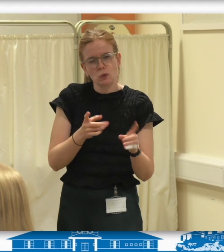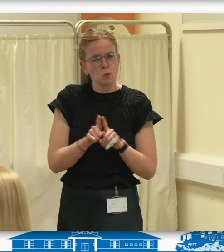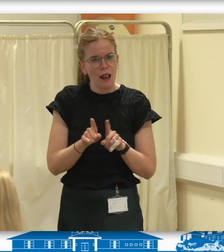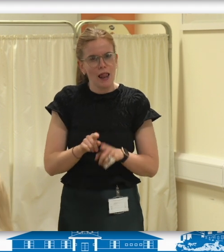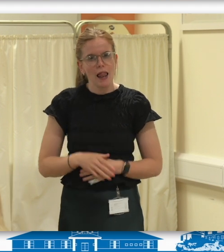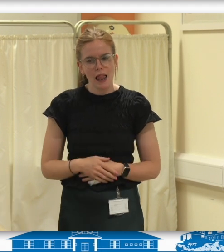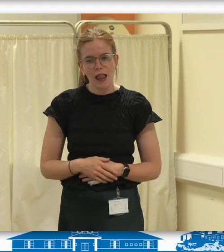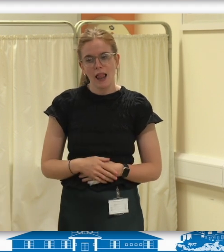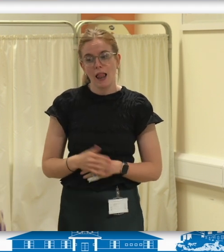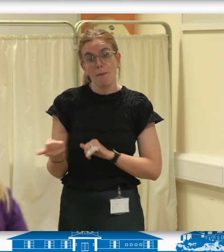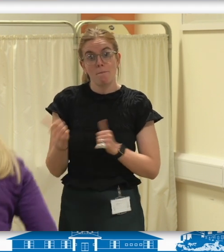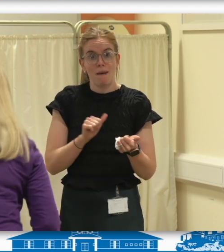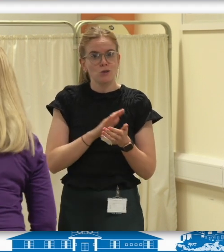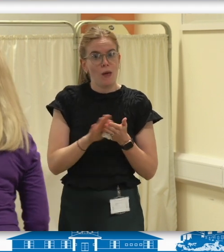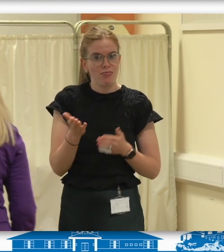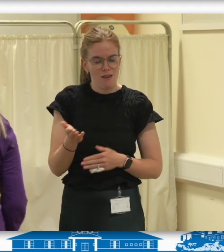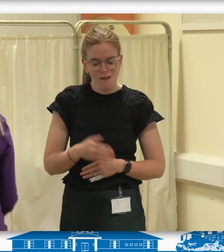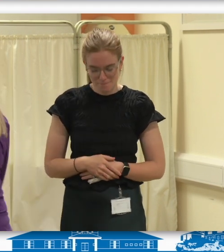Heather.